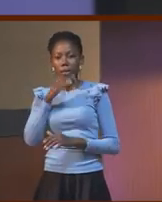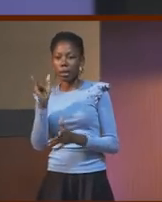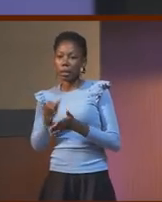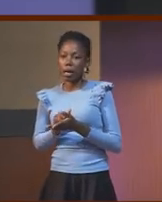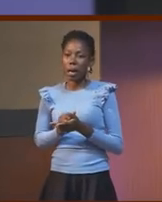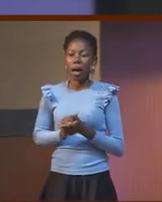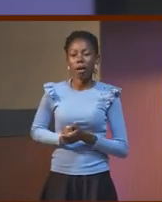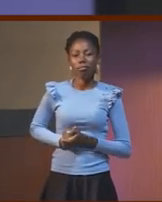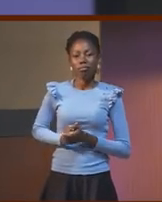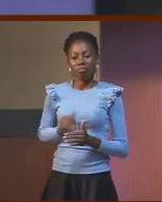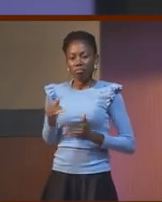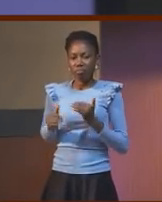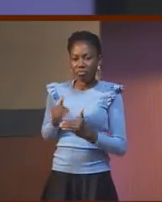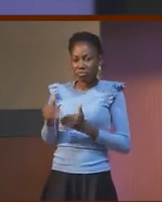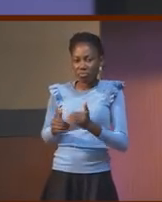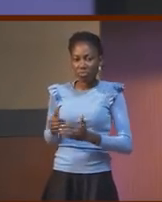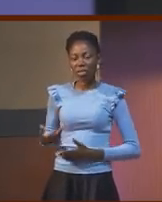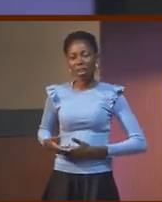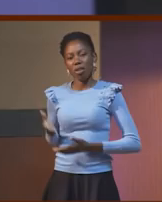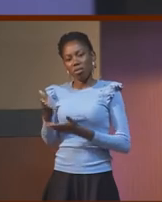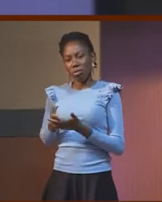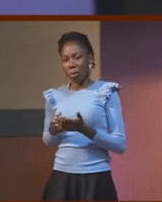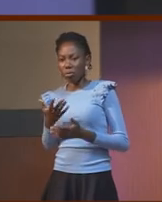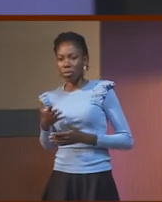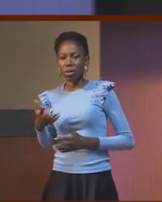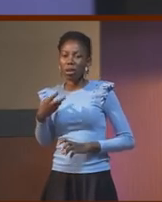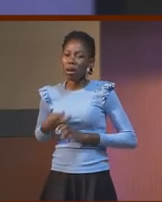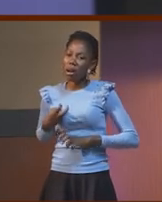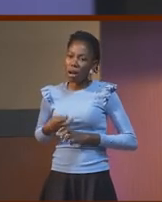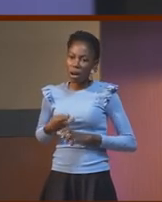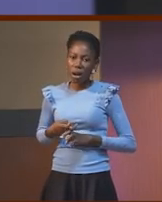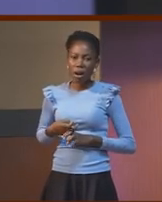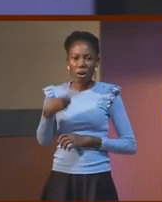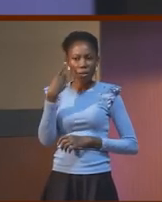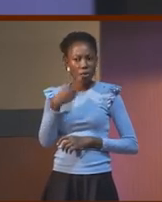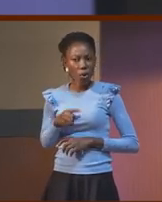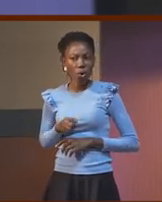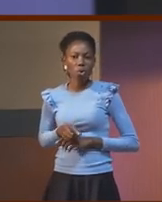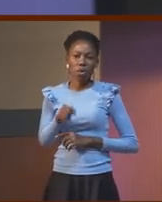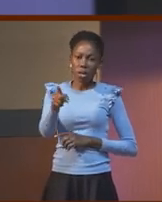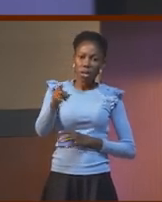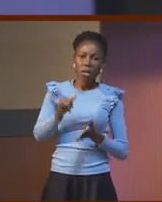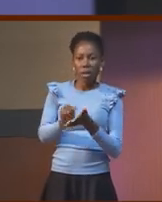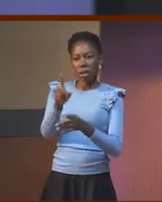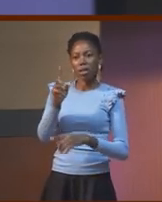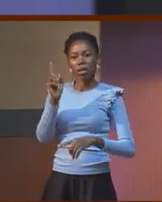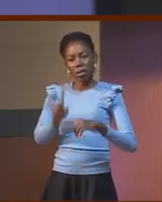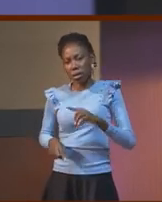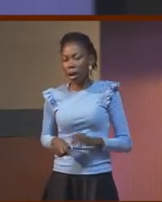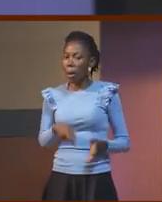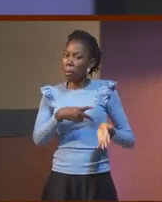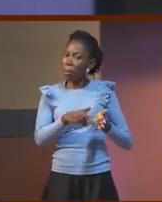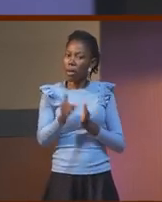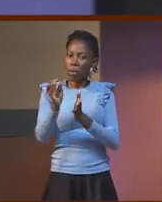that along the line, things became so hard that we couldn't pay for the accommodation where we